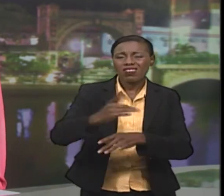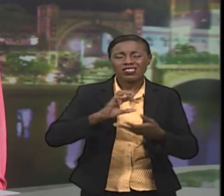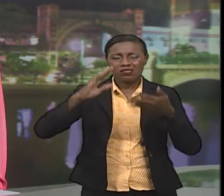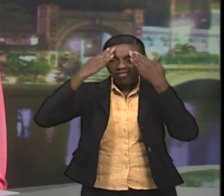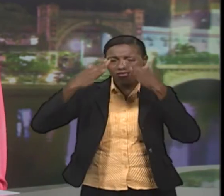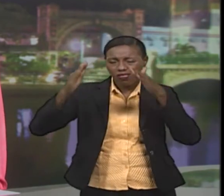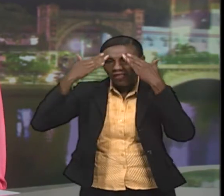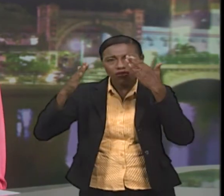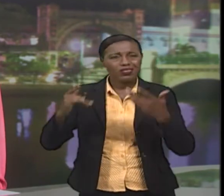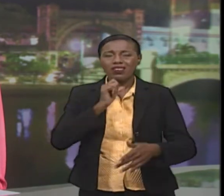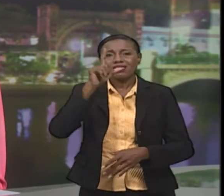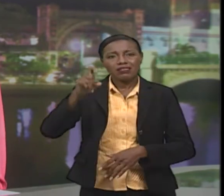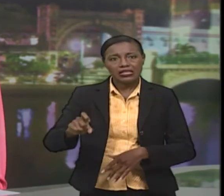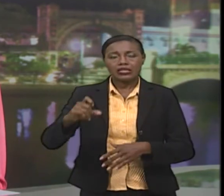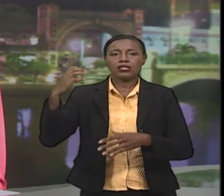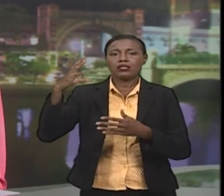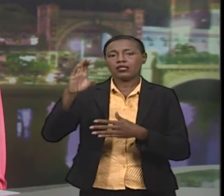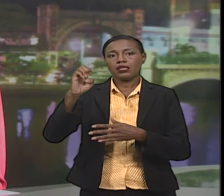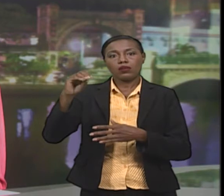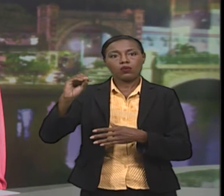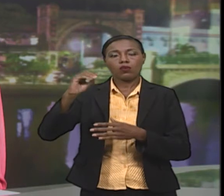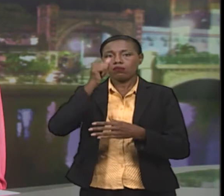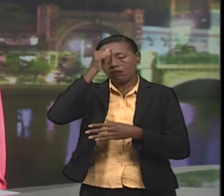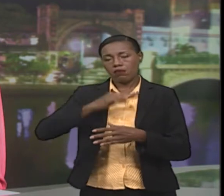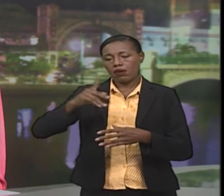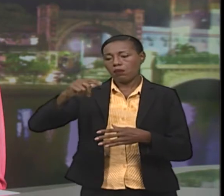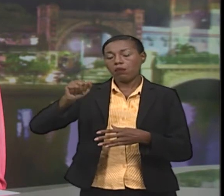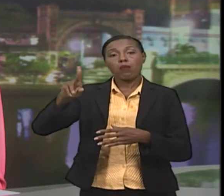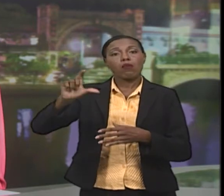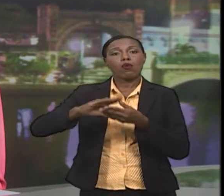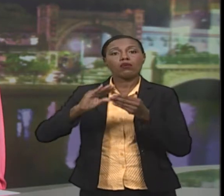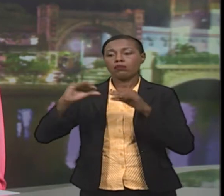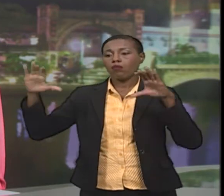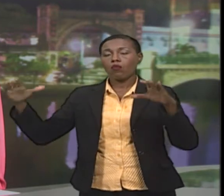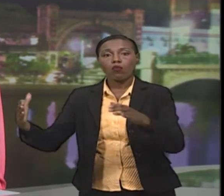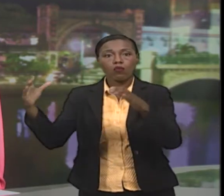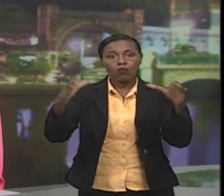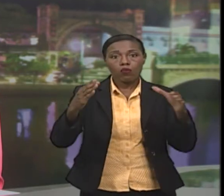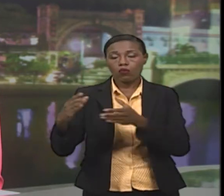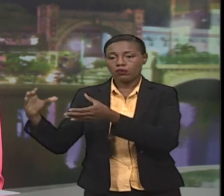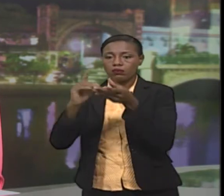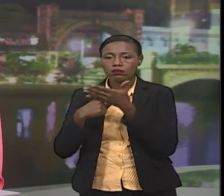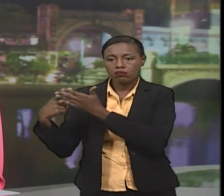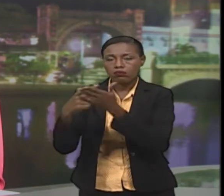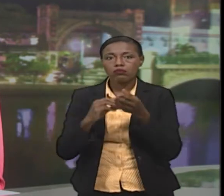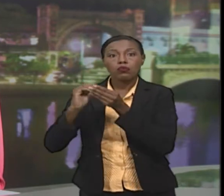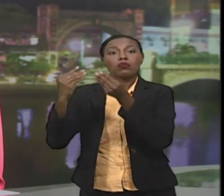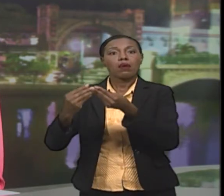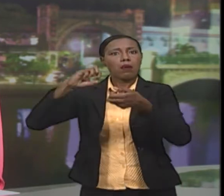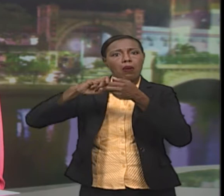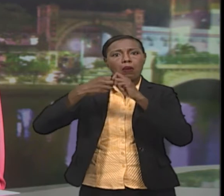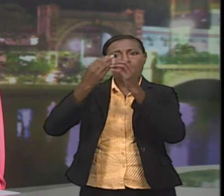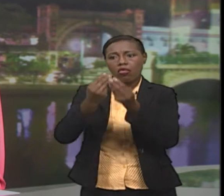Chief Executive Officer James Paul believes a greater level of cooperation is needed between all parties involved to resolve issues